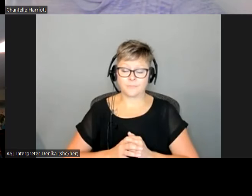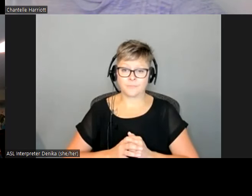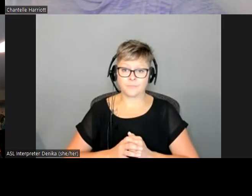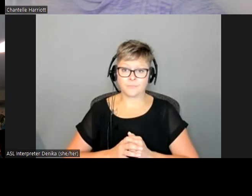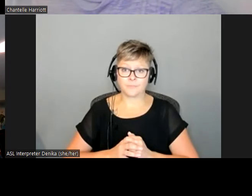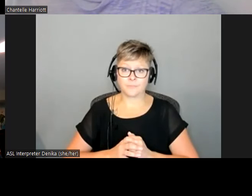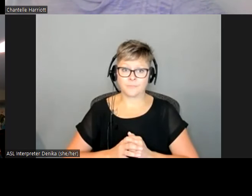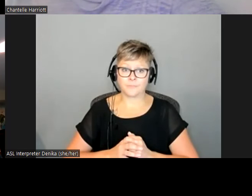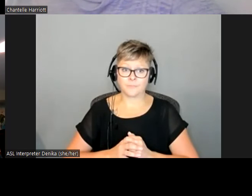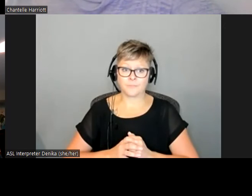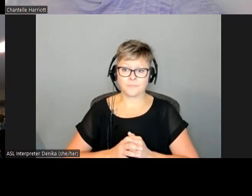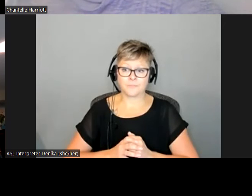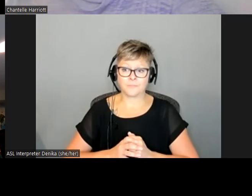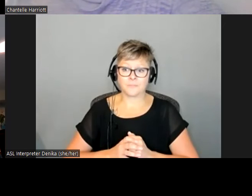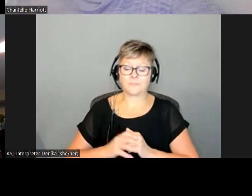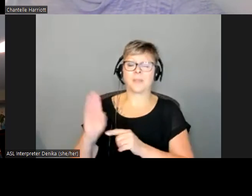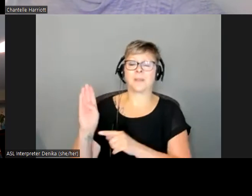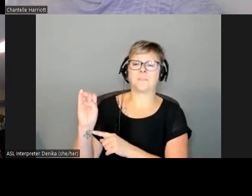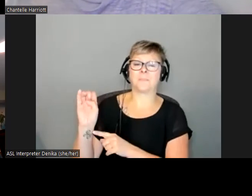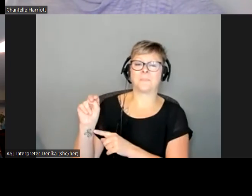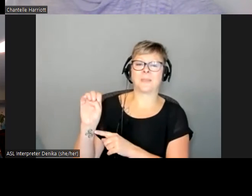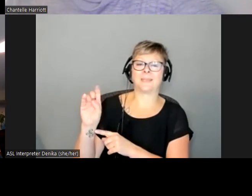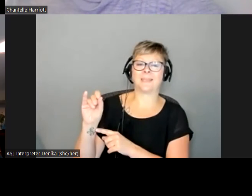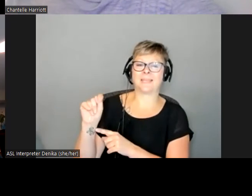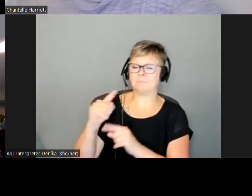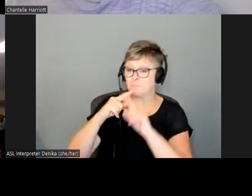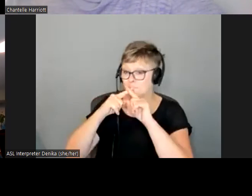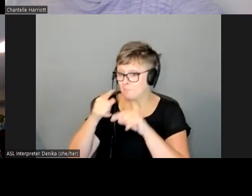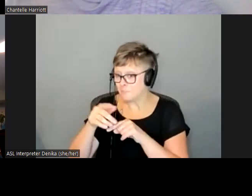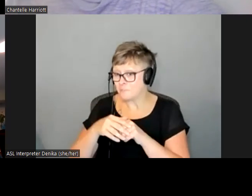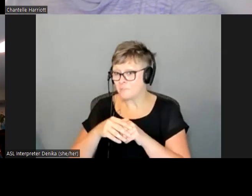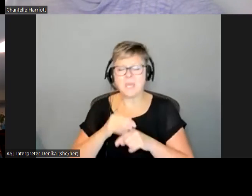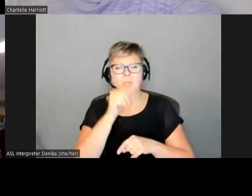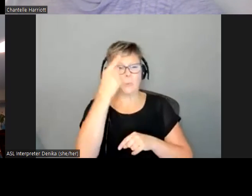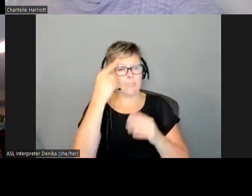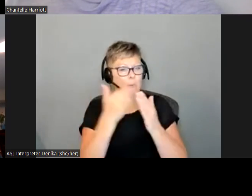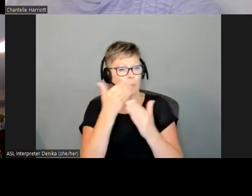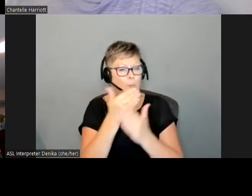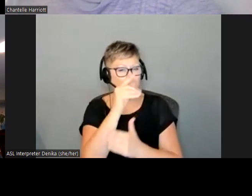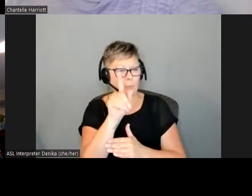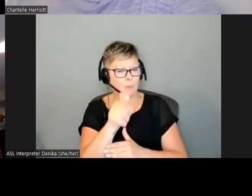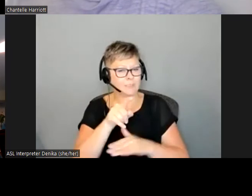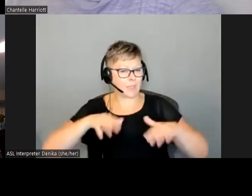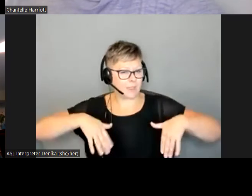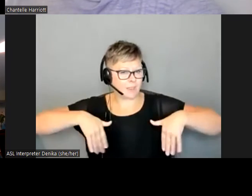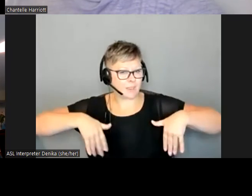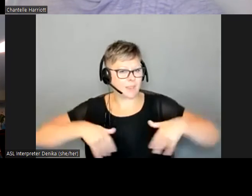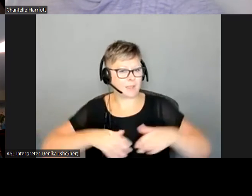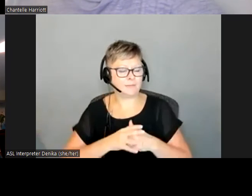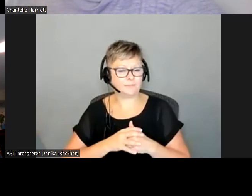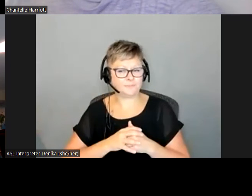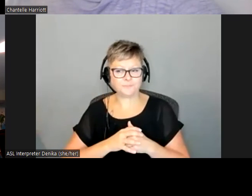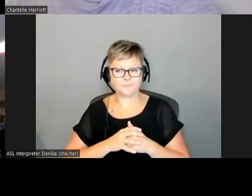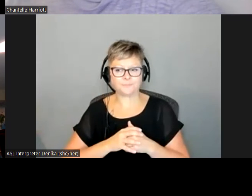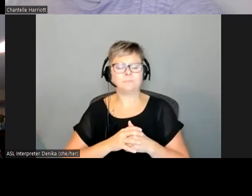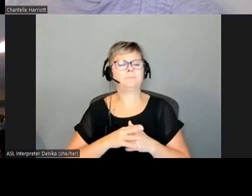You're muted, Benedict. My bad. I don't think we have a new question just yet, but I had